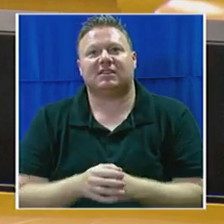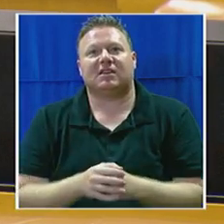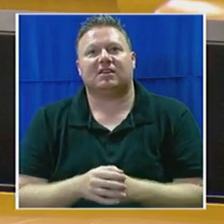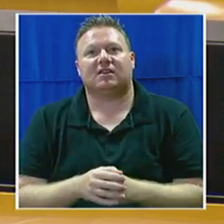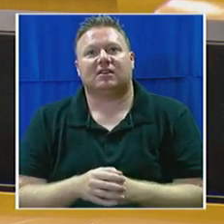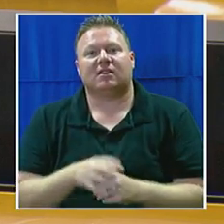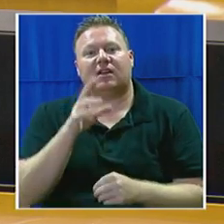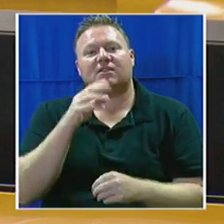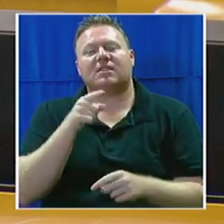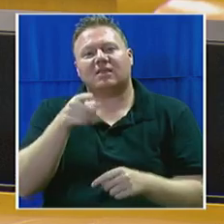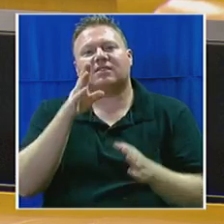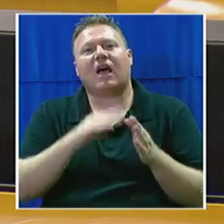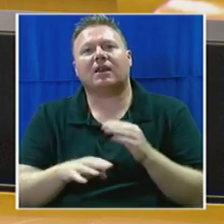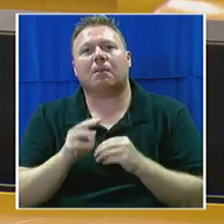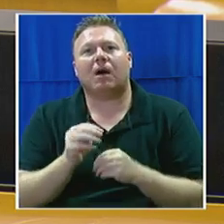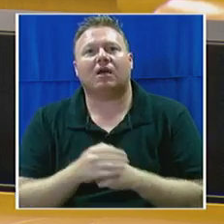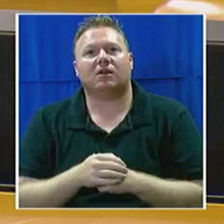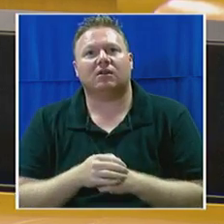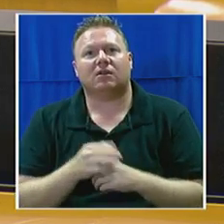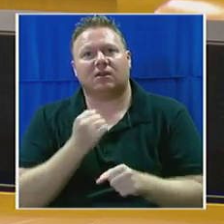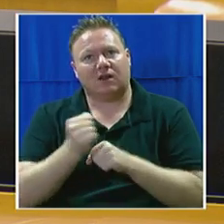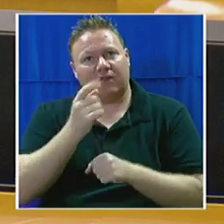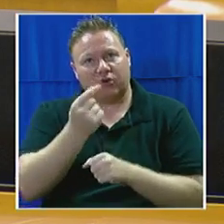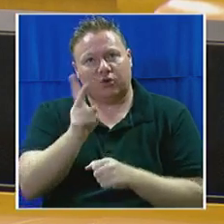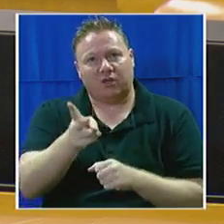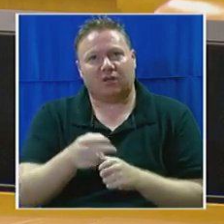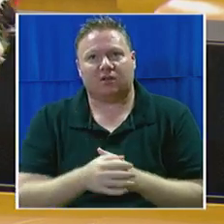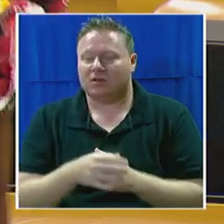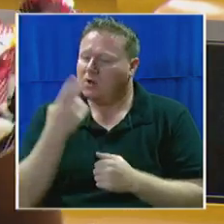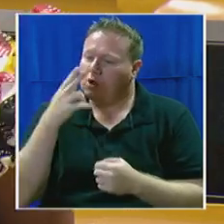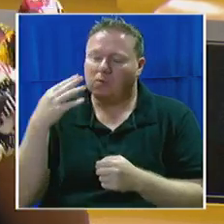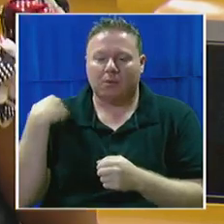Zolo. undermining. You should never do that Honorable again. Minister,